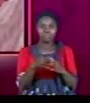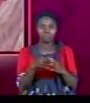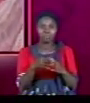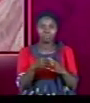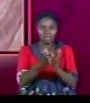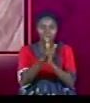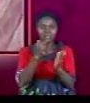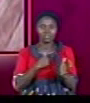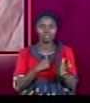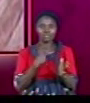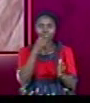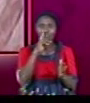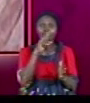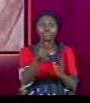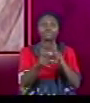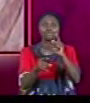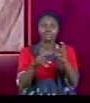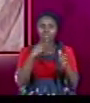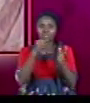be Tyler. He called say, man,